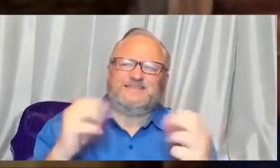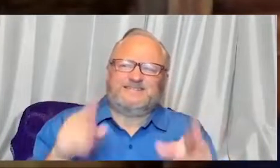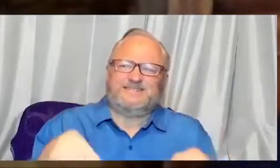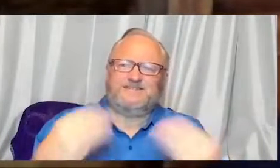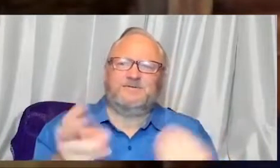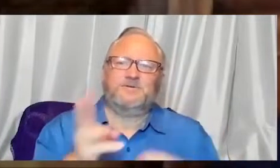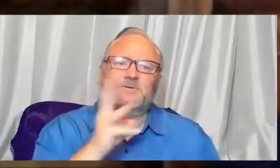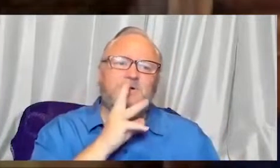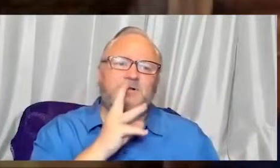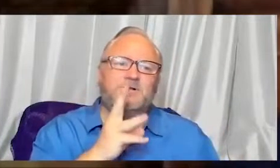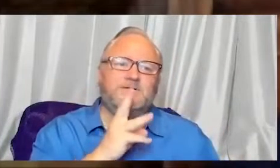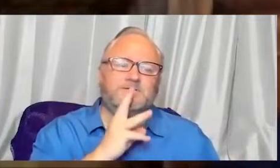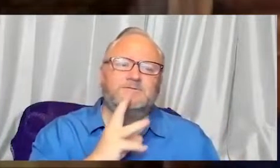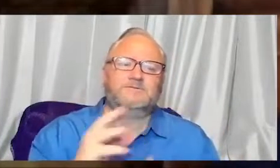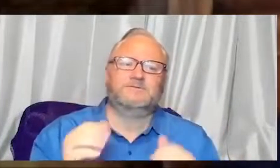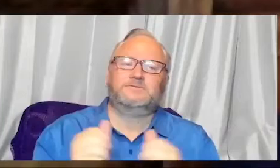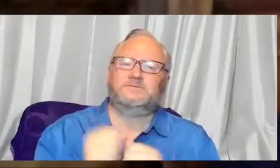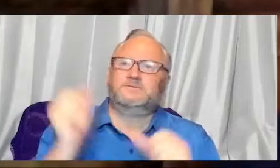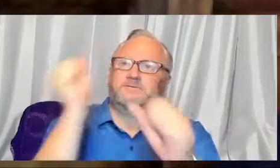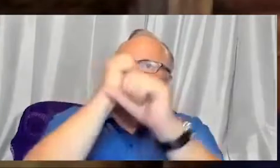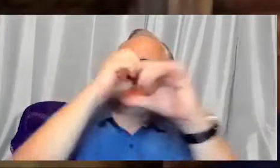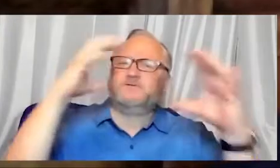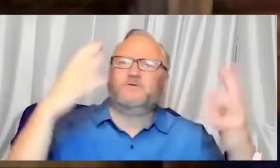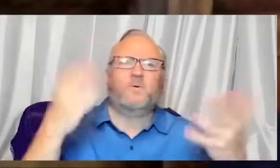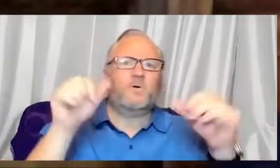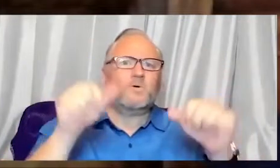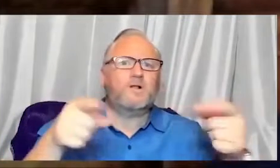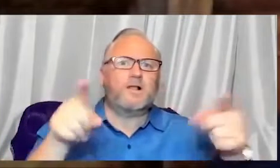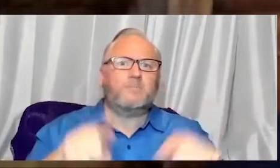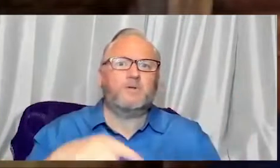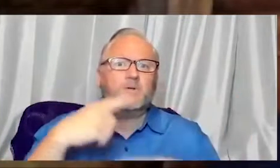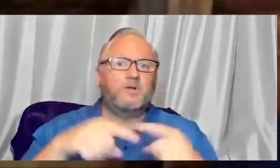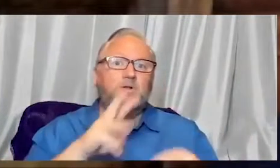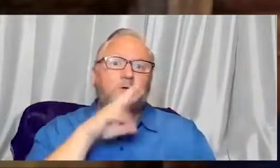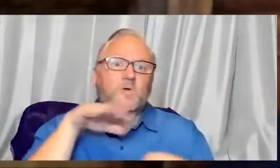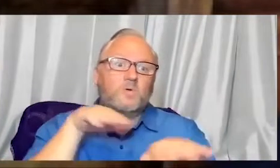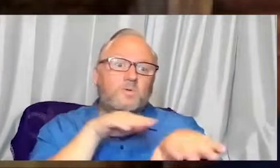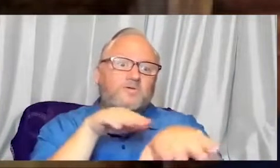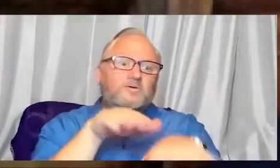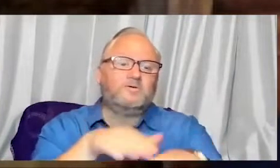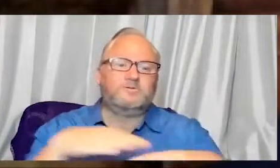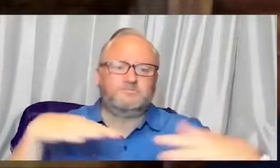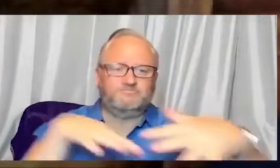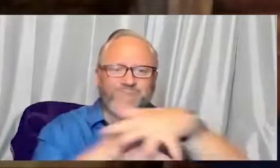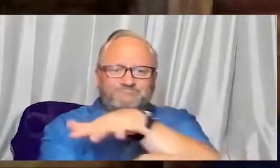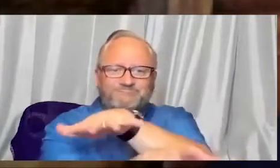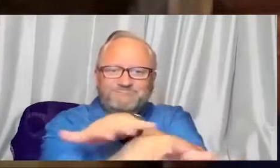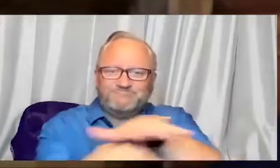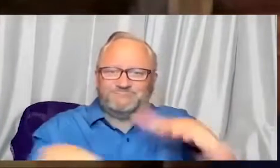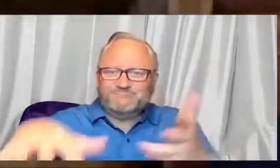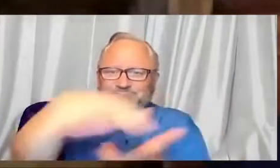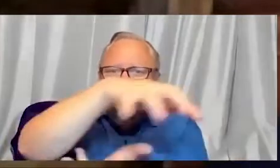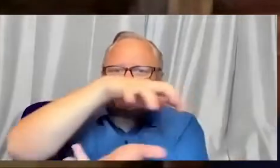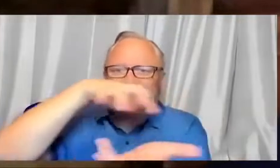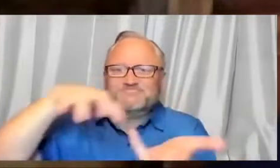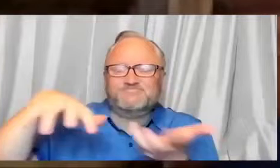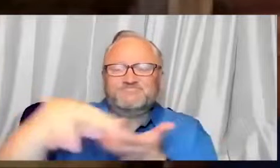creating a vision of what could be when rivers meet and mix and